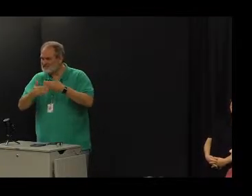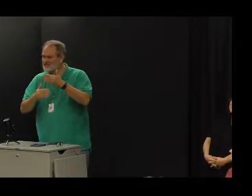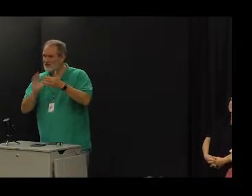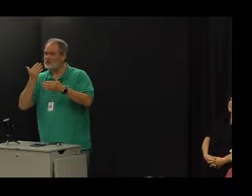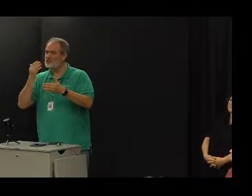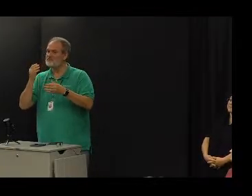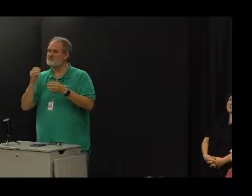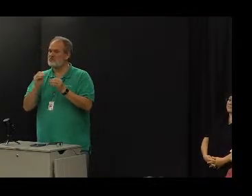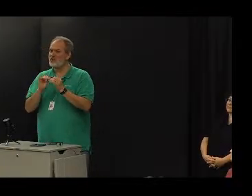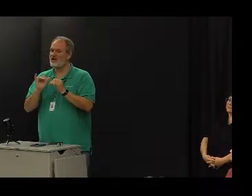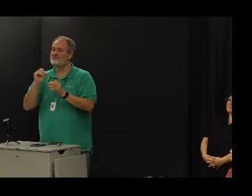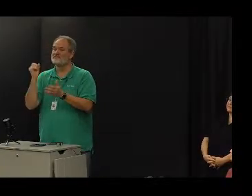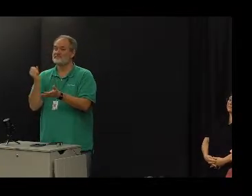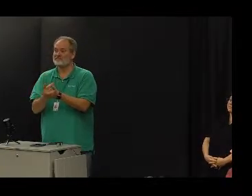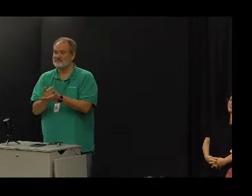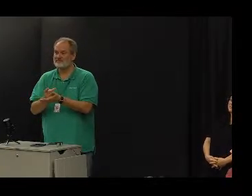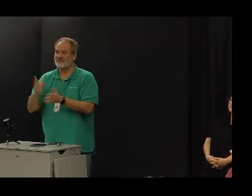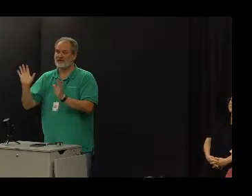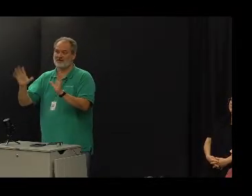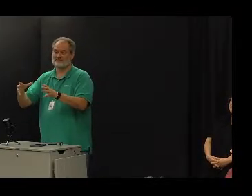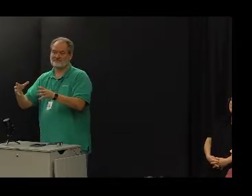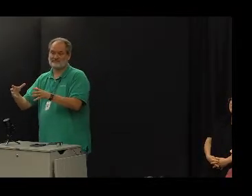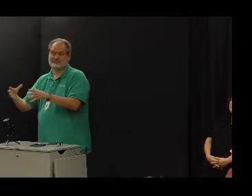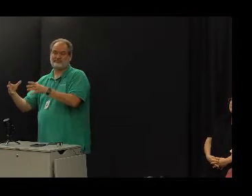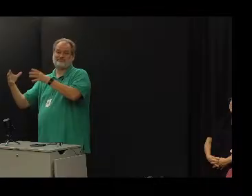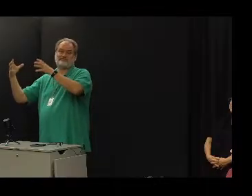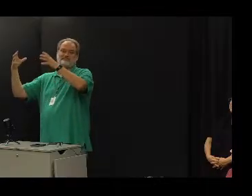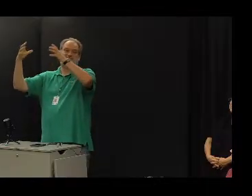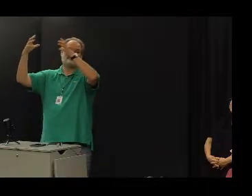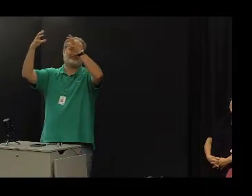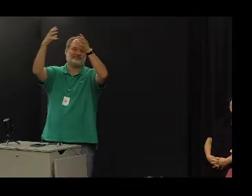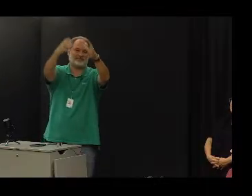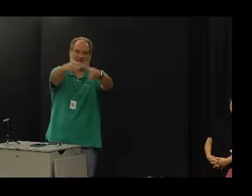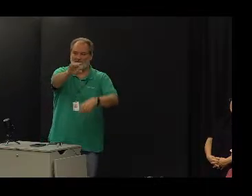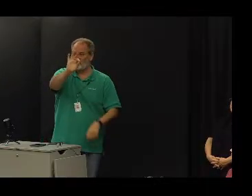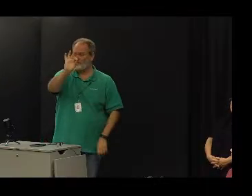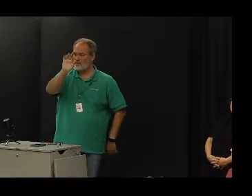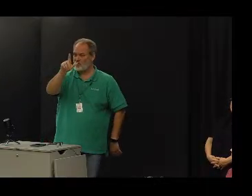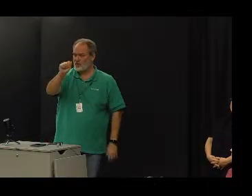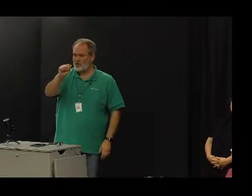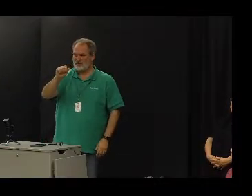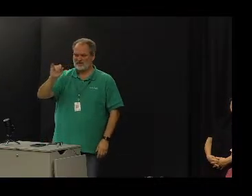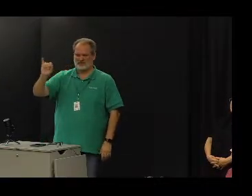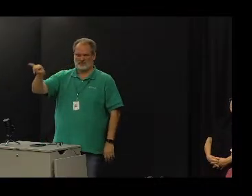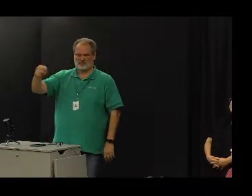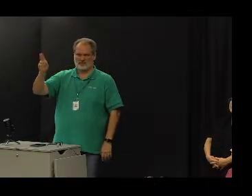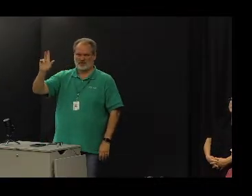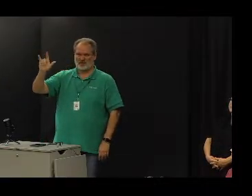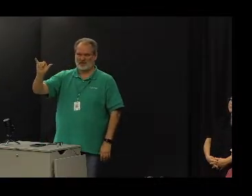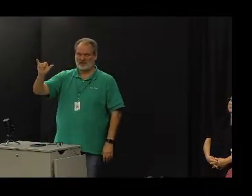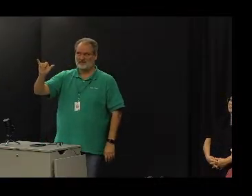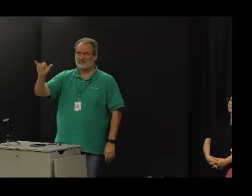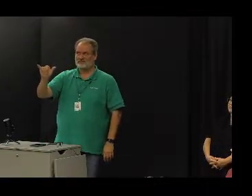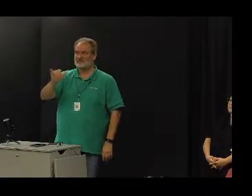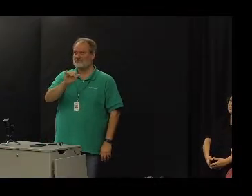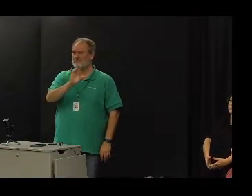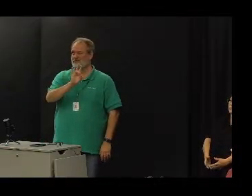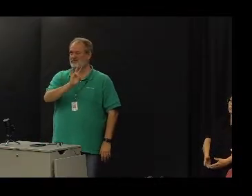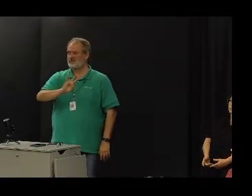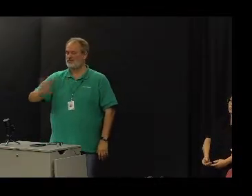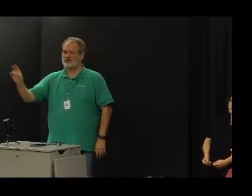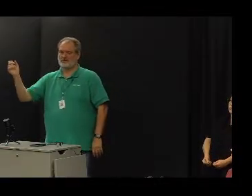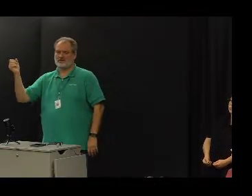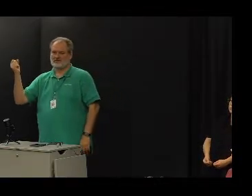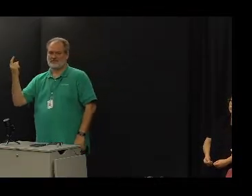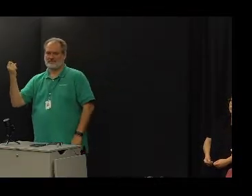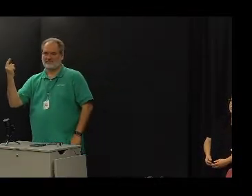opportunity for us. So hopefully we'll get that approved in the near future, and then a group of us in student life will get to head over to Florida. Let's